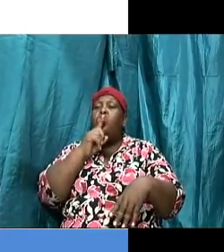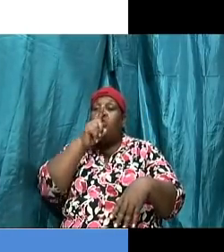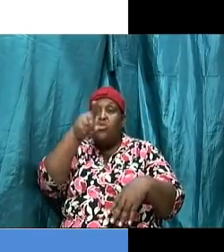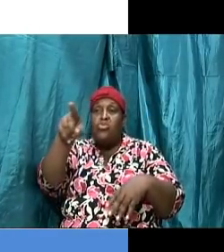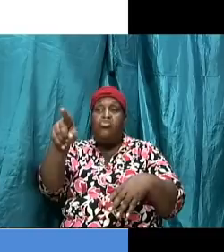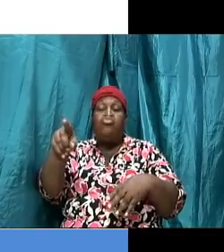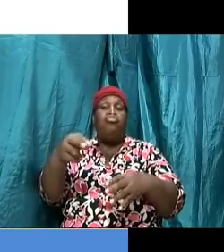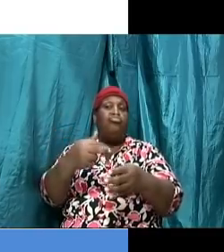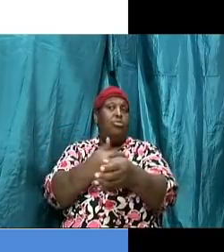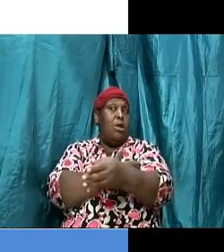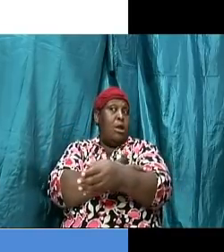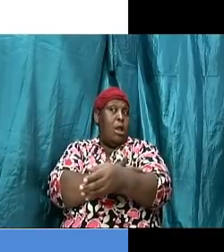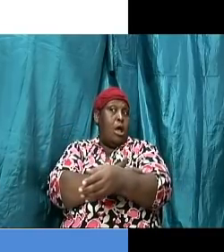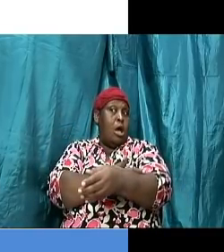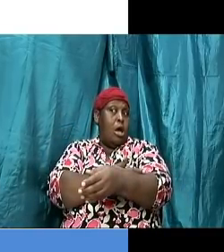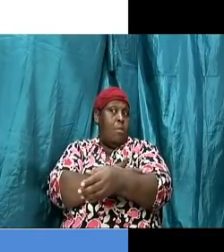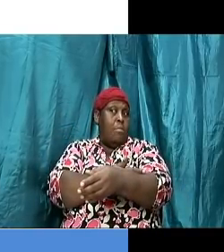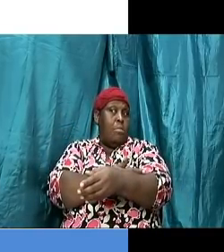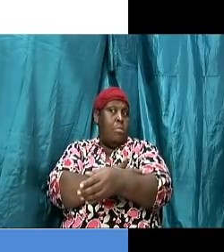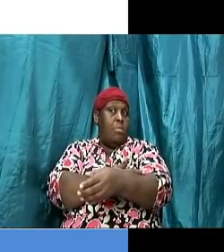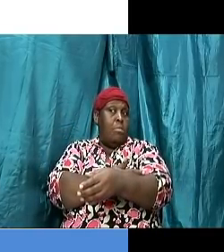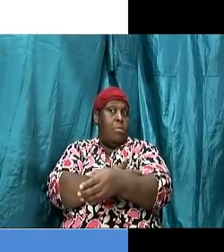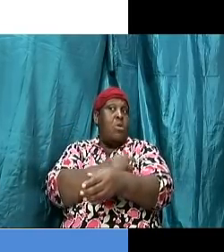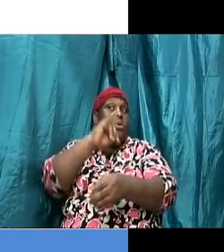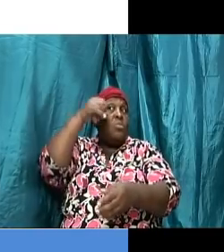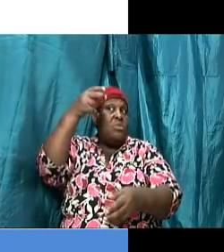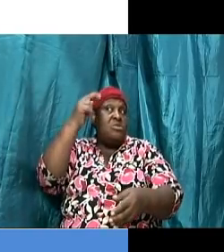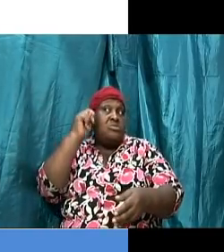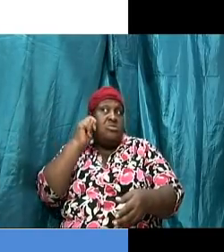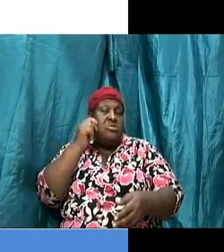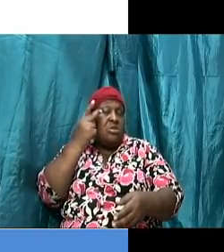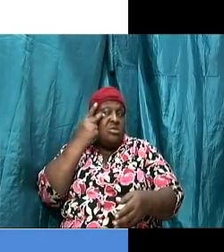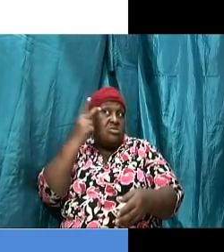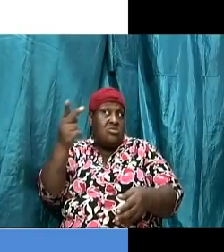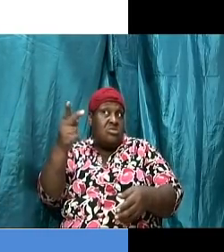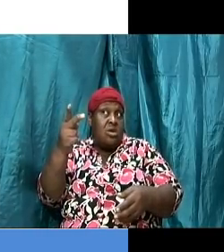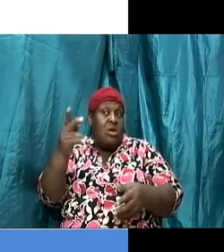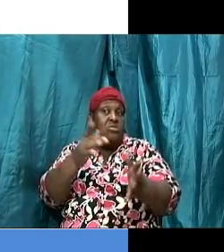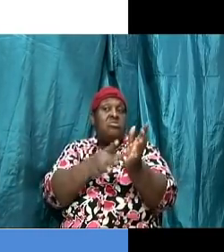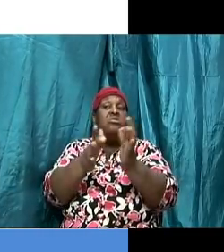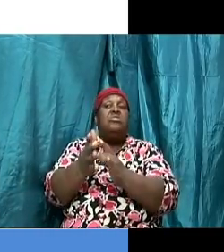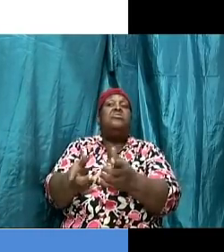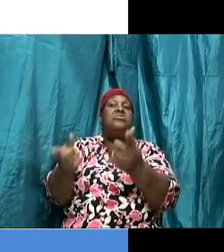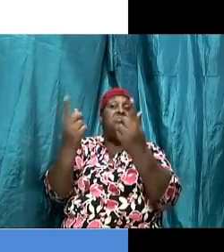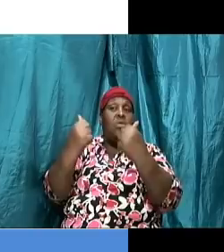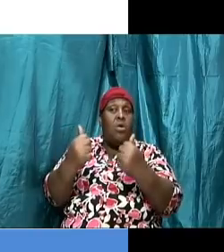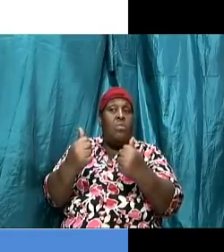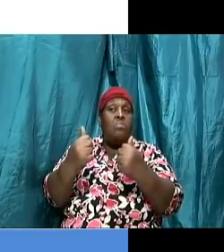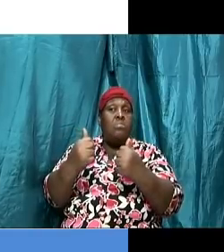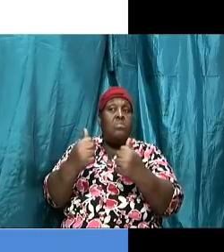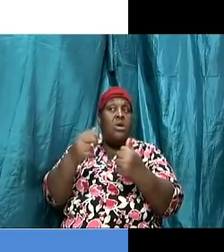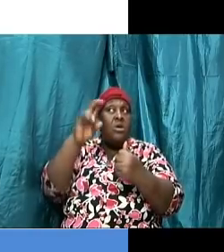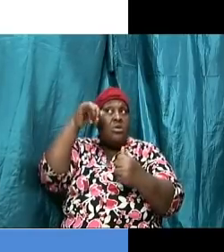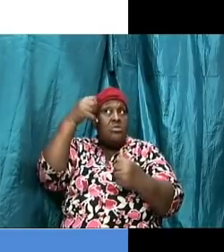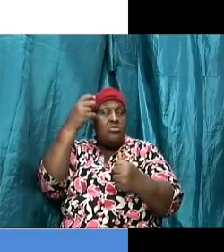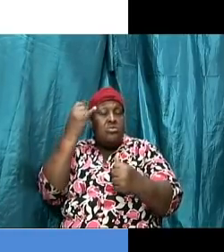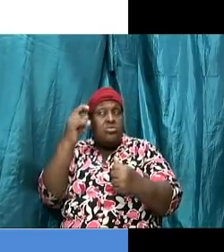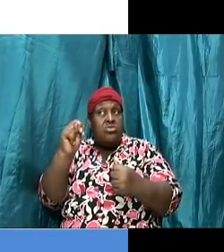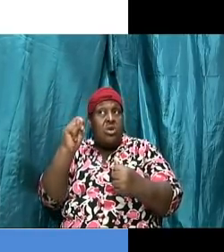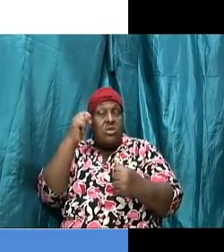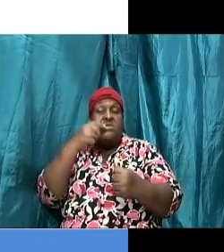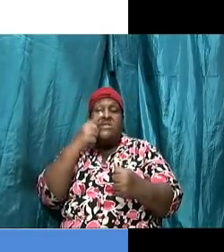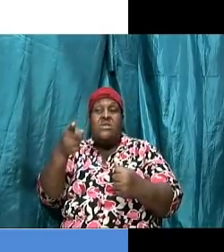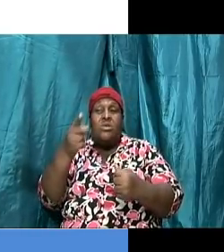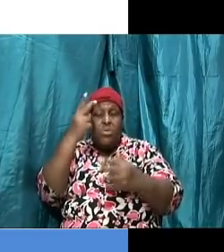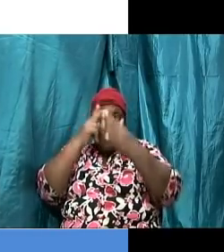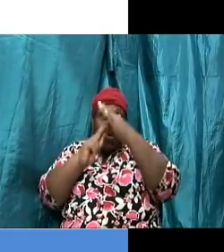saw Jesus coming, he said, "Behold the Lamb of God, which taketh away the sins of the world." So all the lamb that were